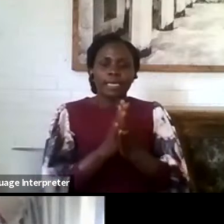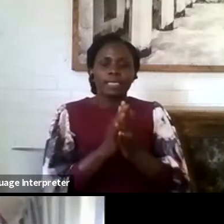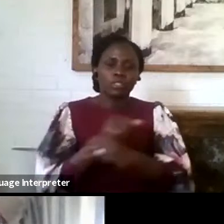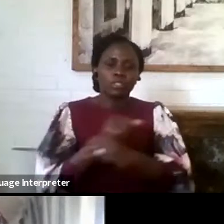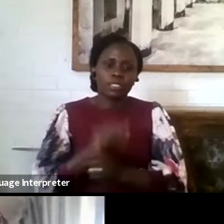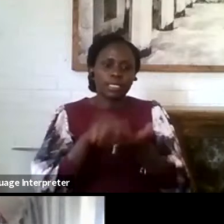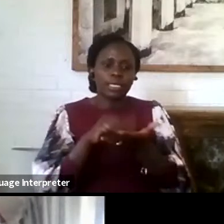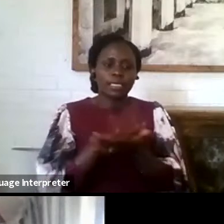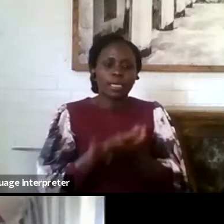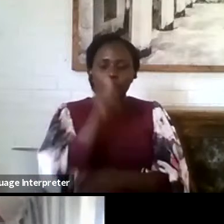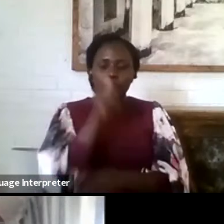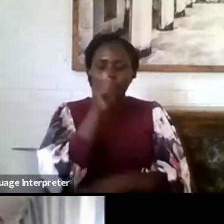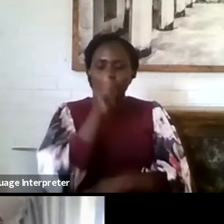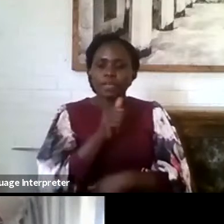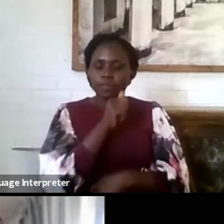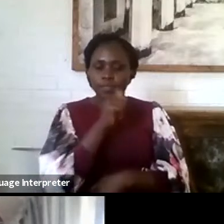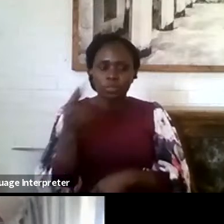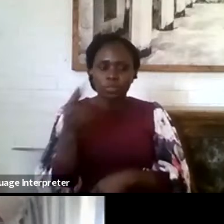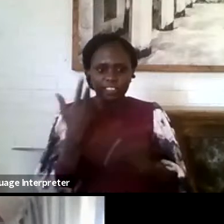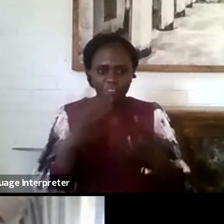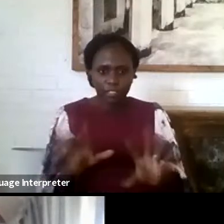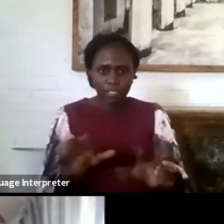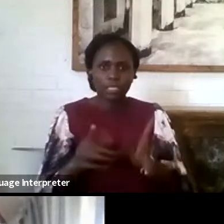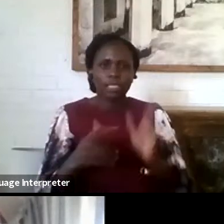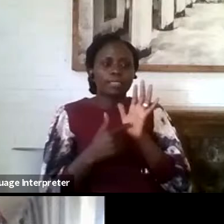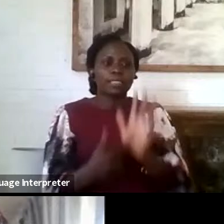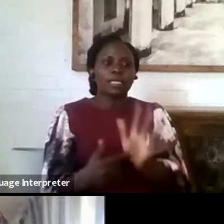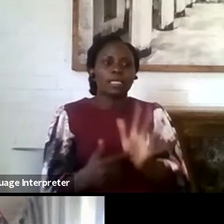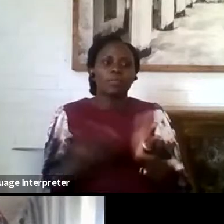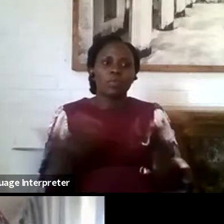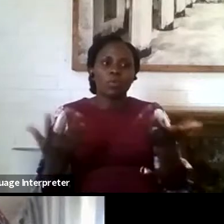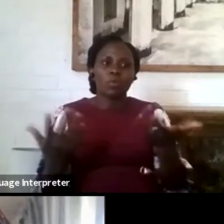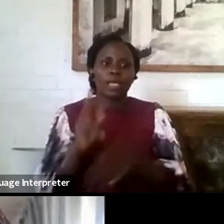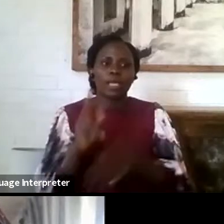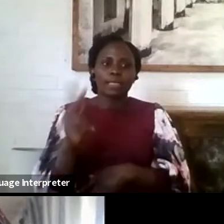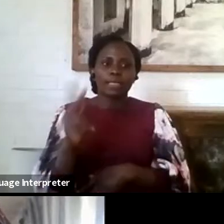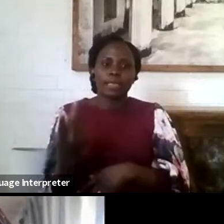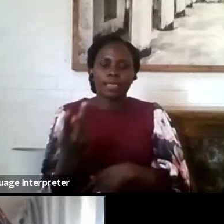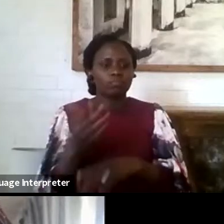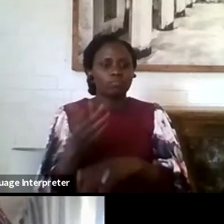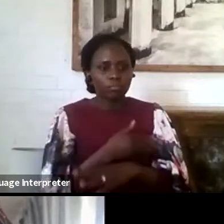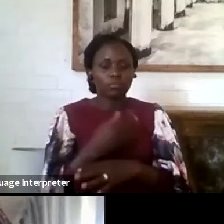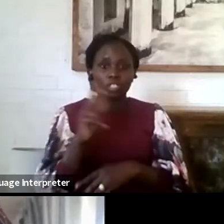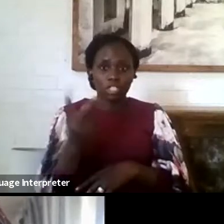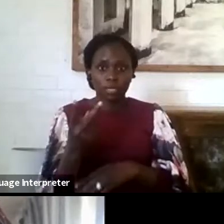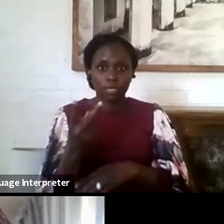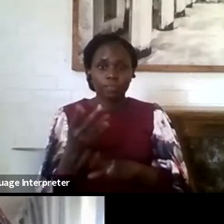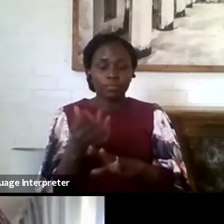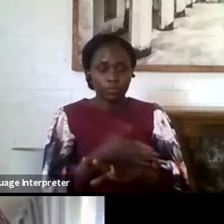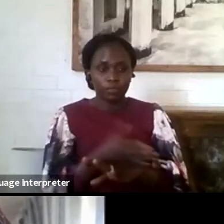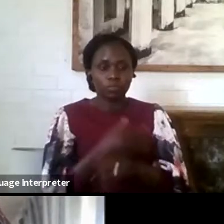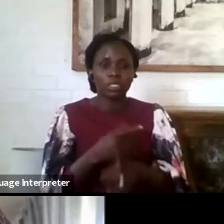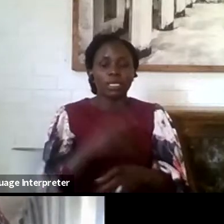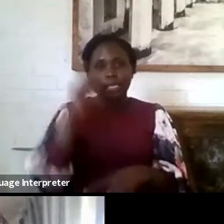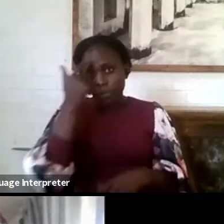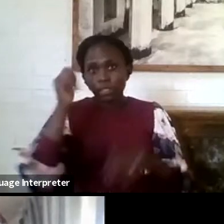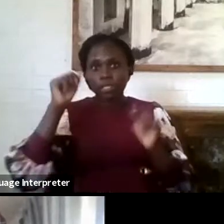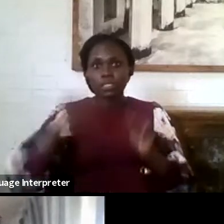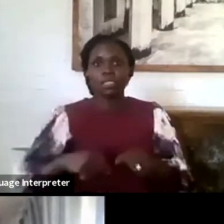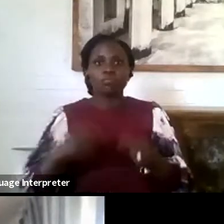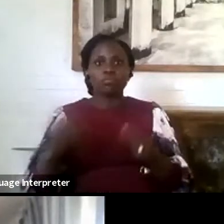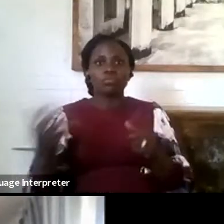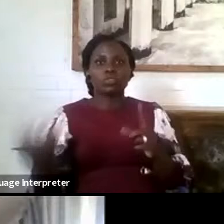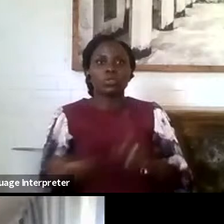a classical example with the case of Kenya, and I mentioned the pushback initially. Now the government has been able to secure a law on